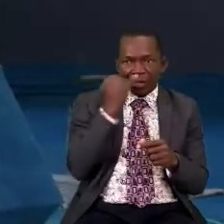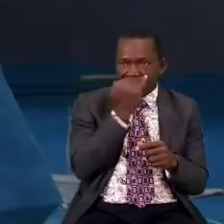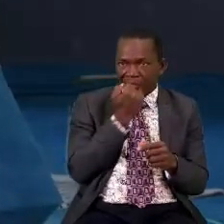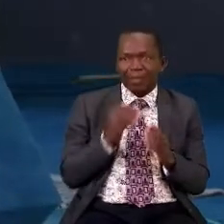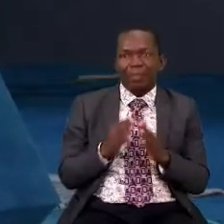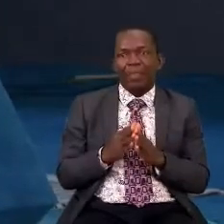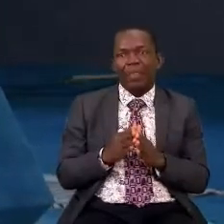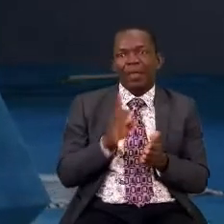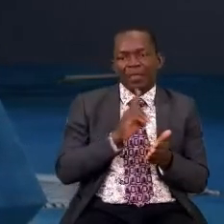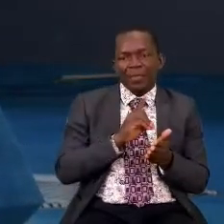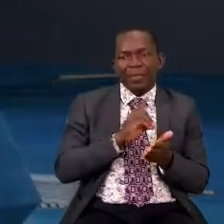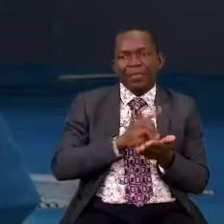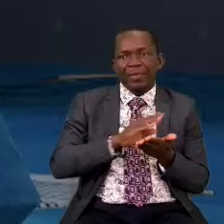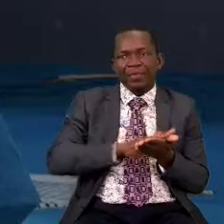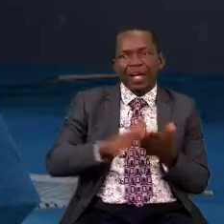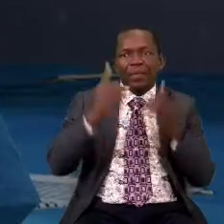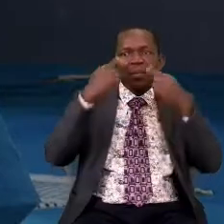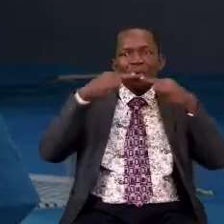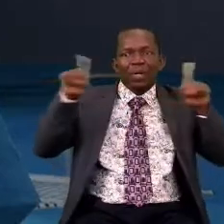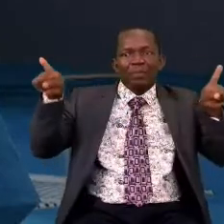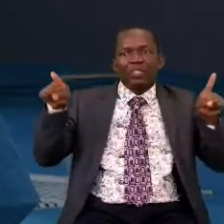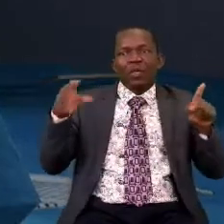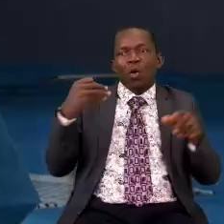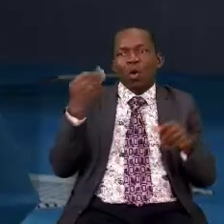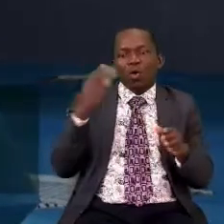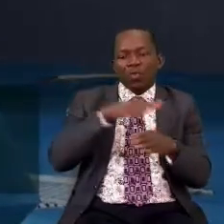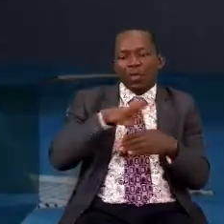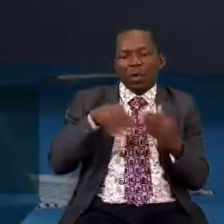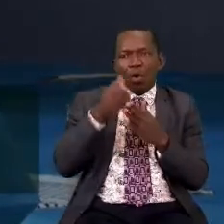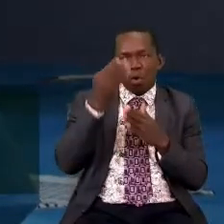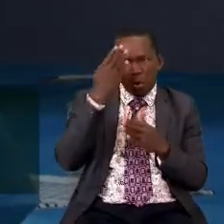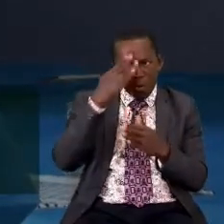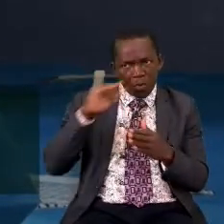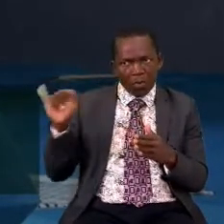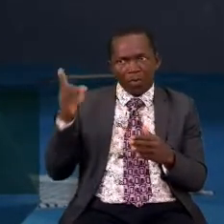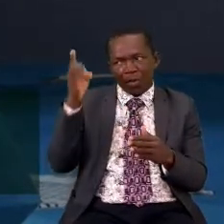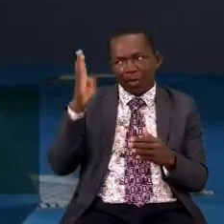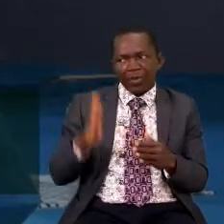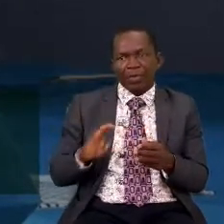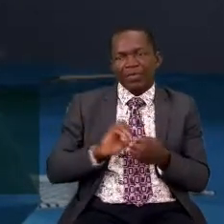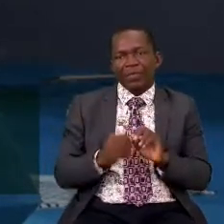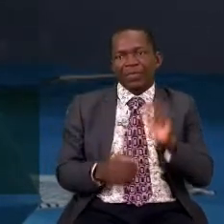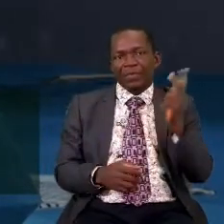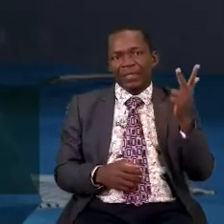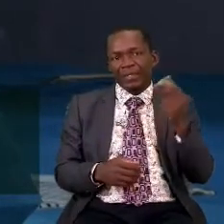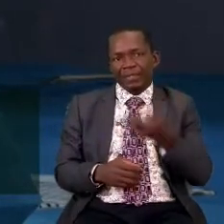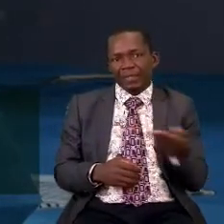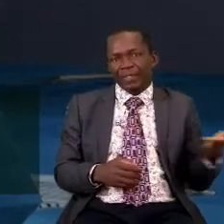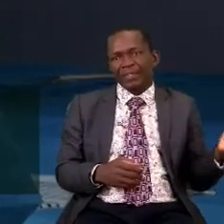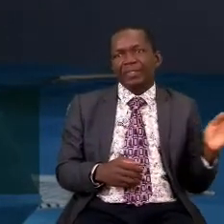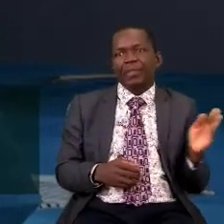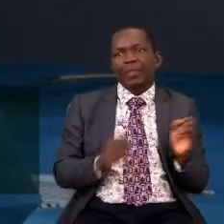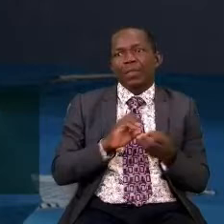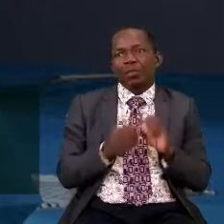here. Number one, the departure and promotion of Moses. The departure